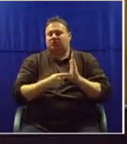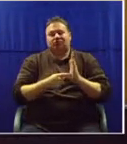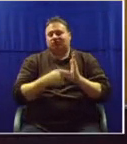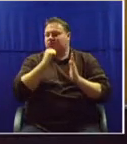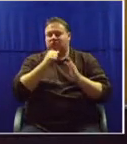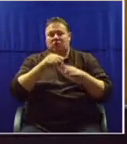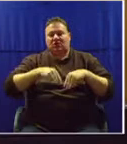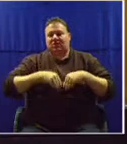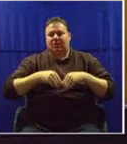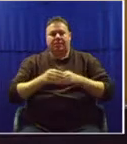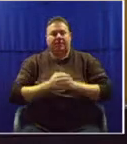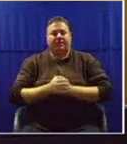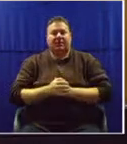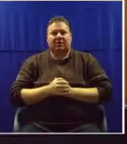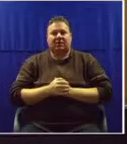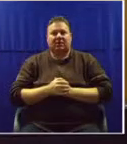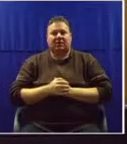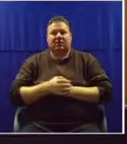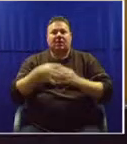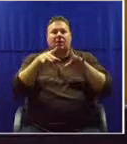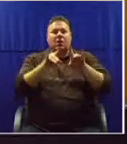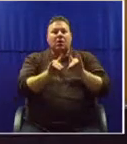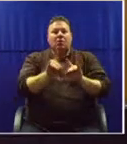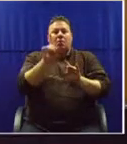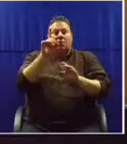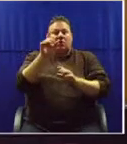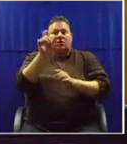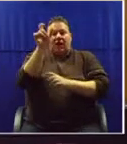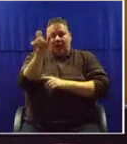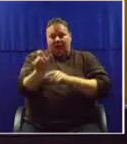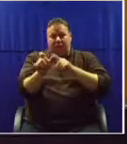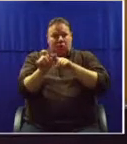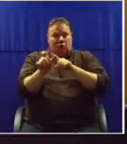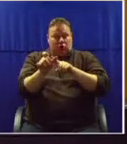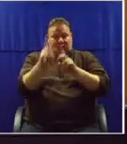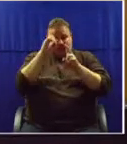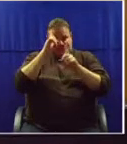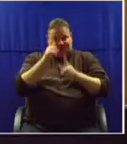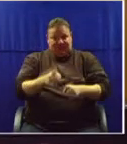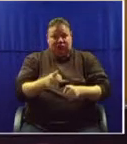A presiding officer's ruling on a point of order is final